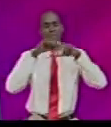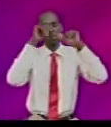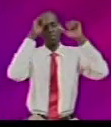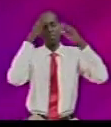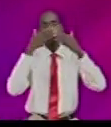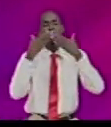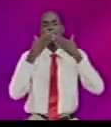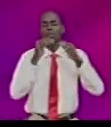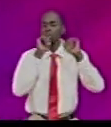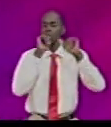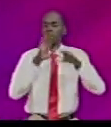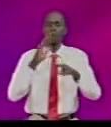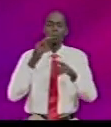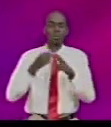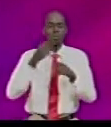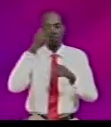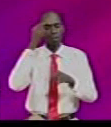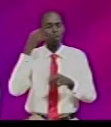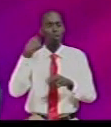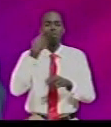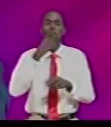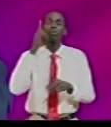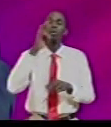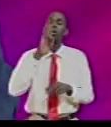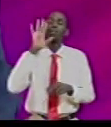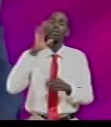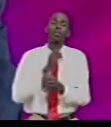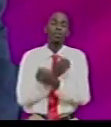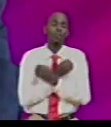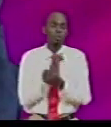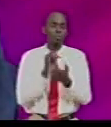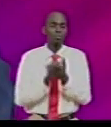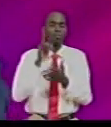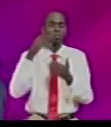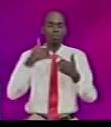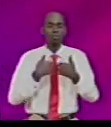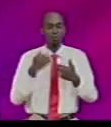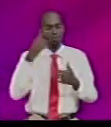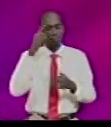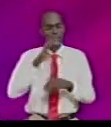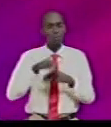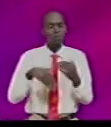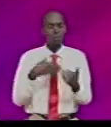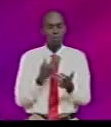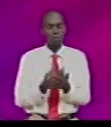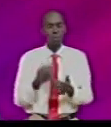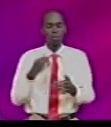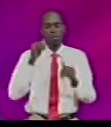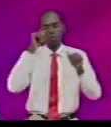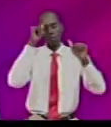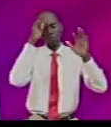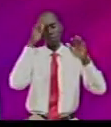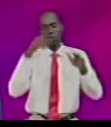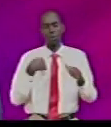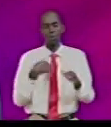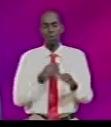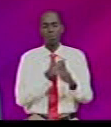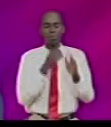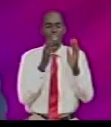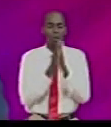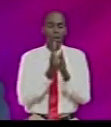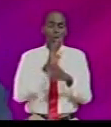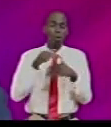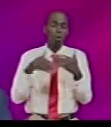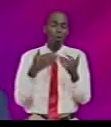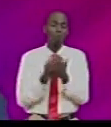and we bless you because of whom you are, your love that you have for us, mankind. Eternal Father, we pray all who